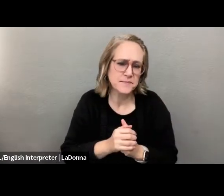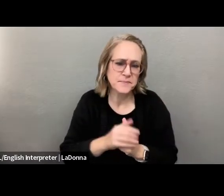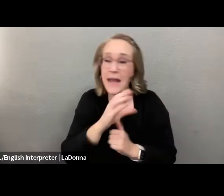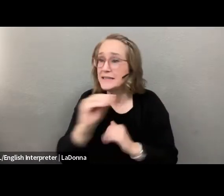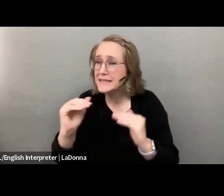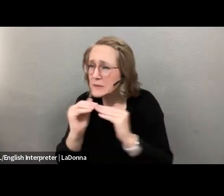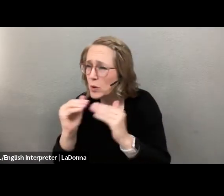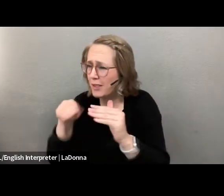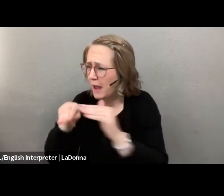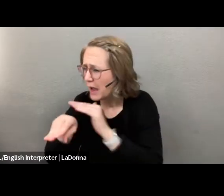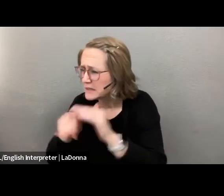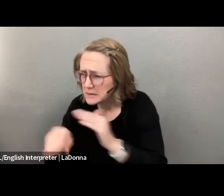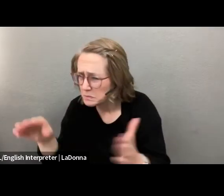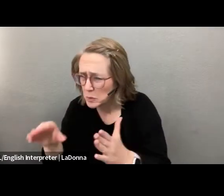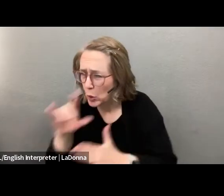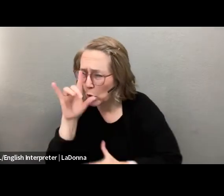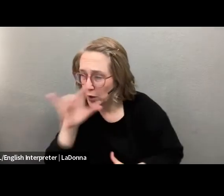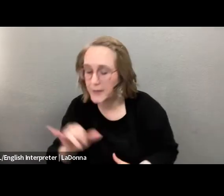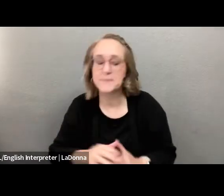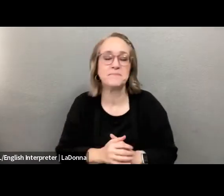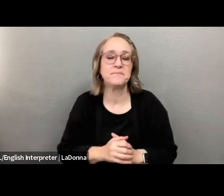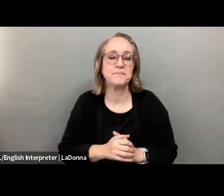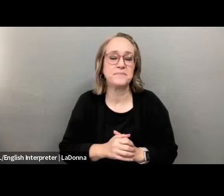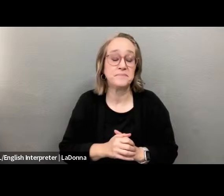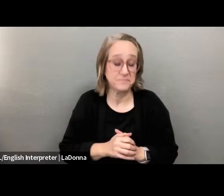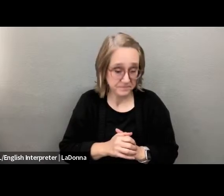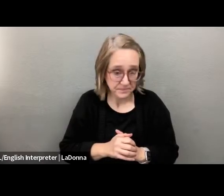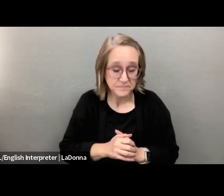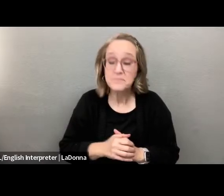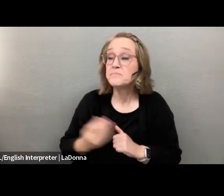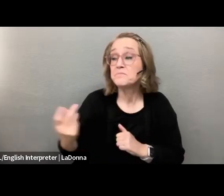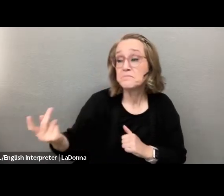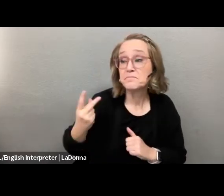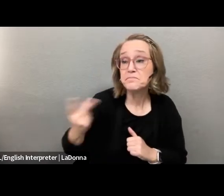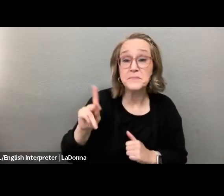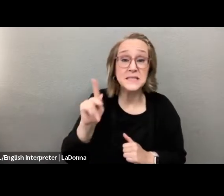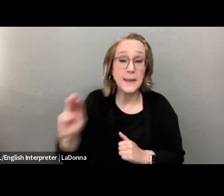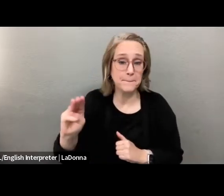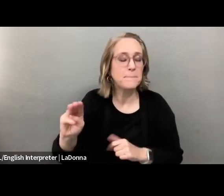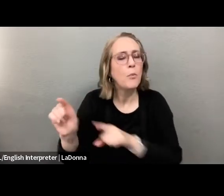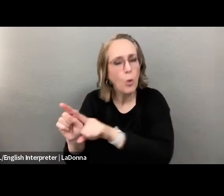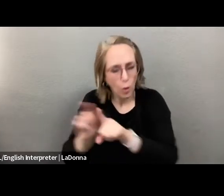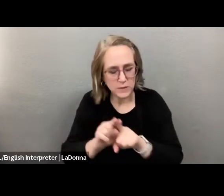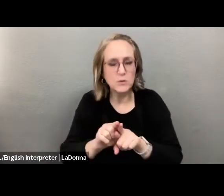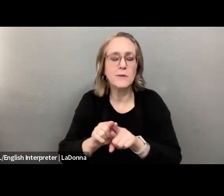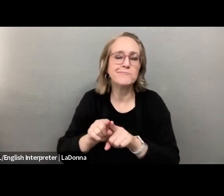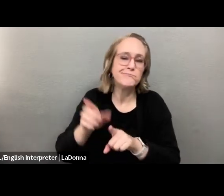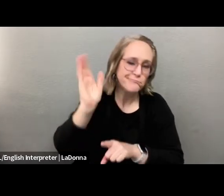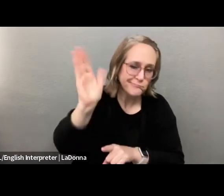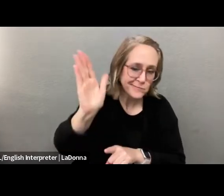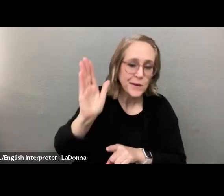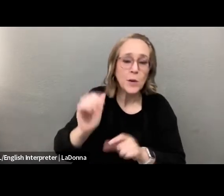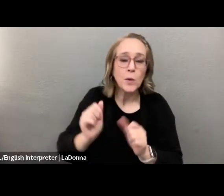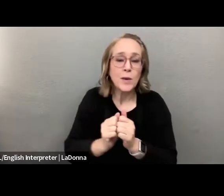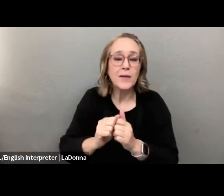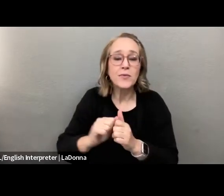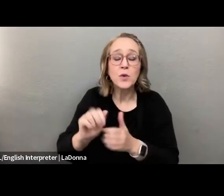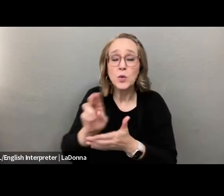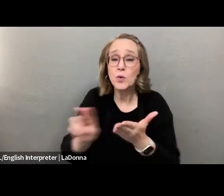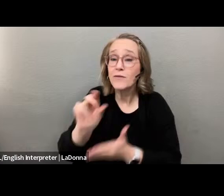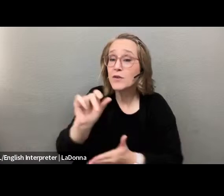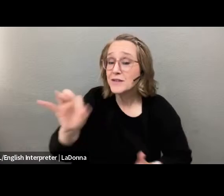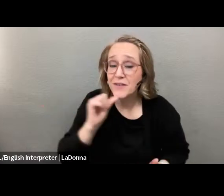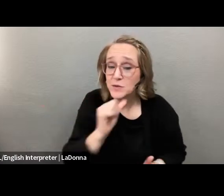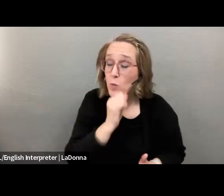for the University of Arizona Disability Resource Center. So that was a great way to connect with